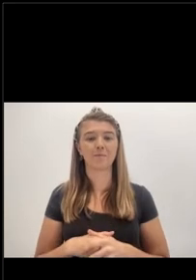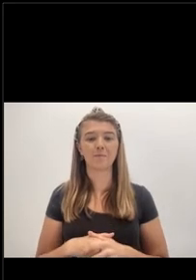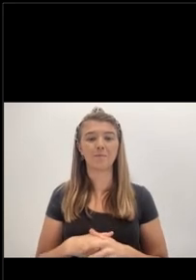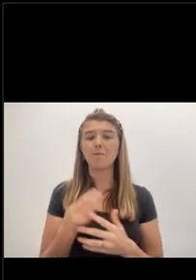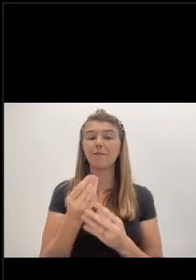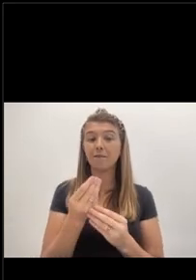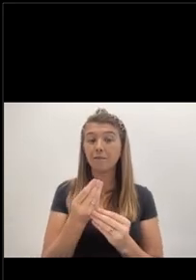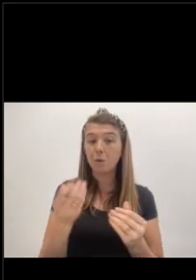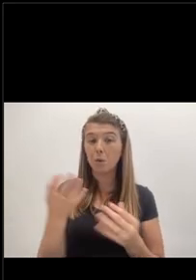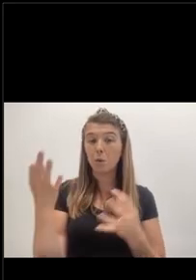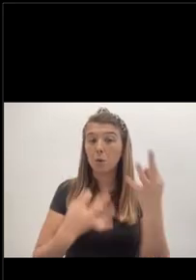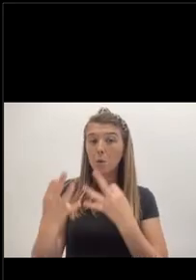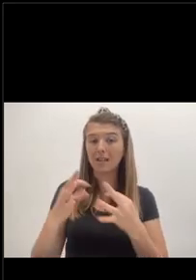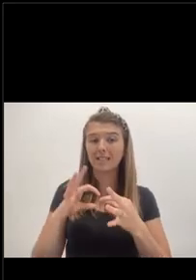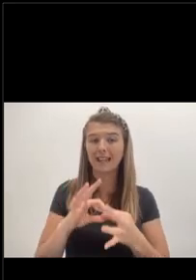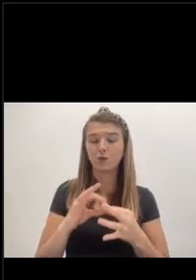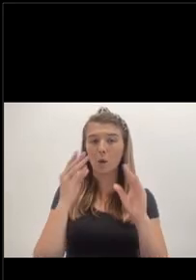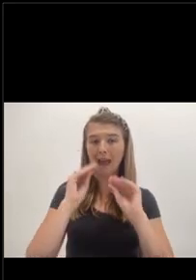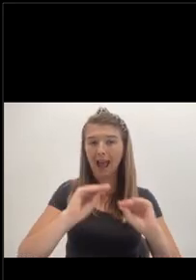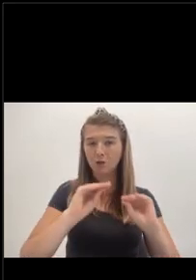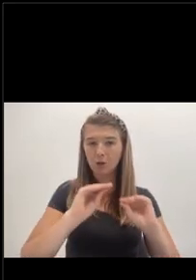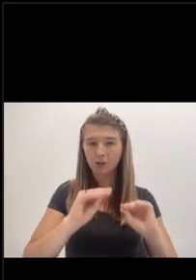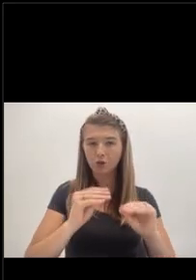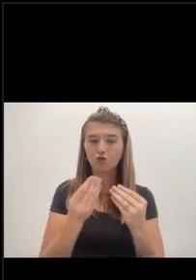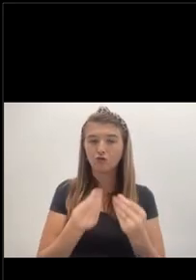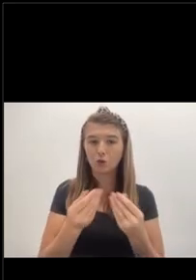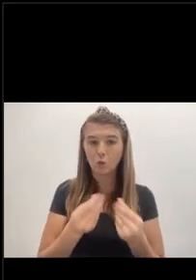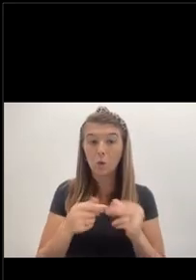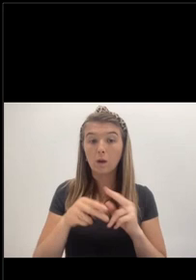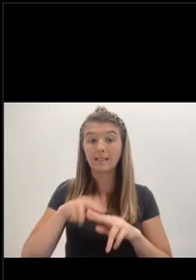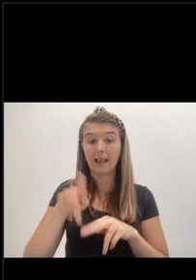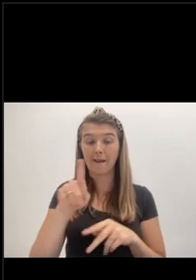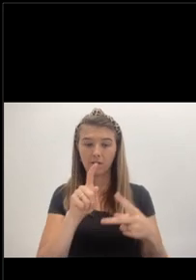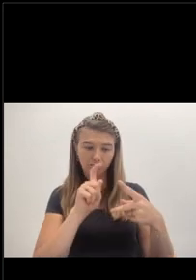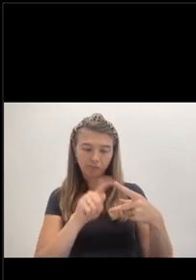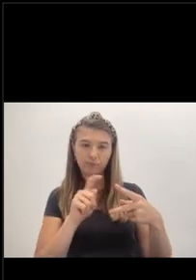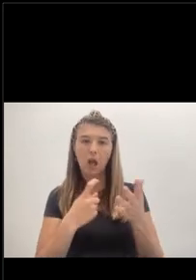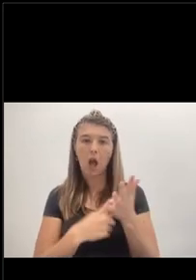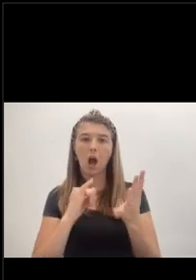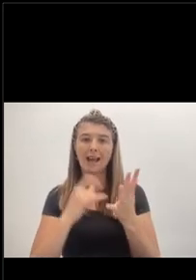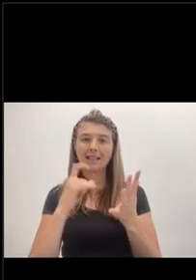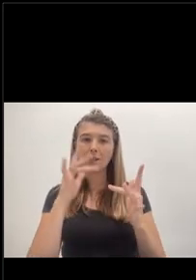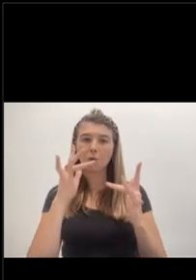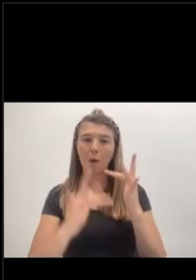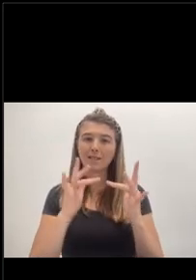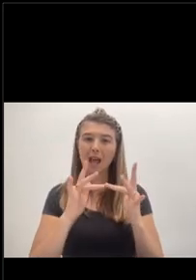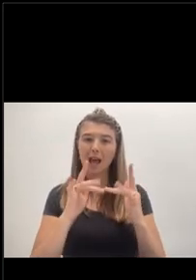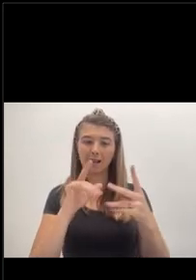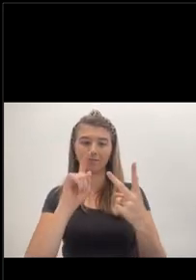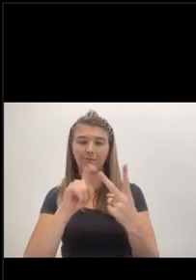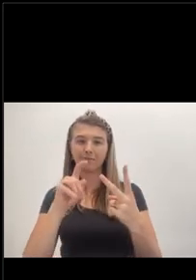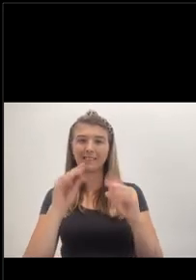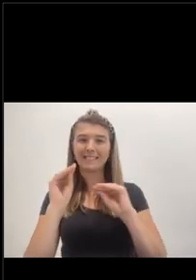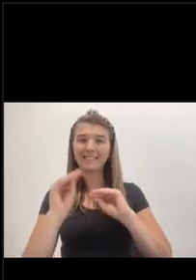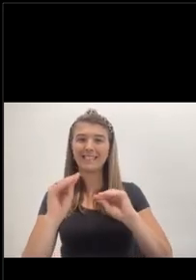in about educational resources. If you go to the Teaching and Learning tab of the RSC website, you'll be able to navigate to our